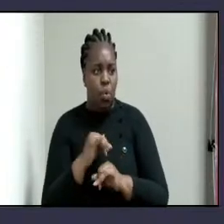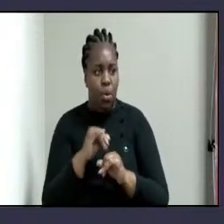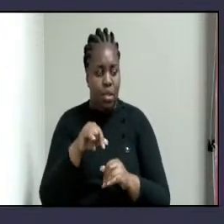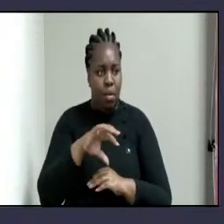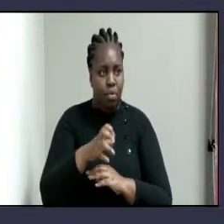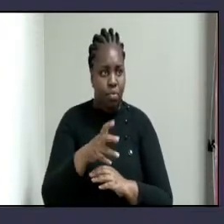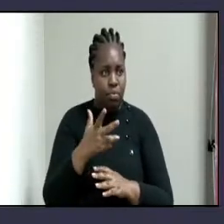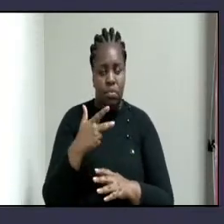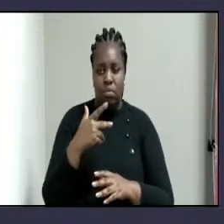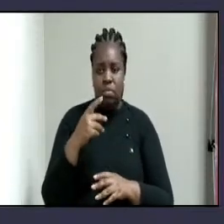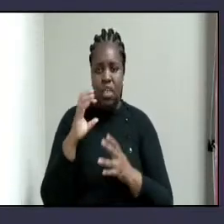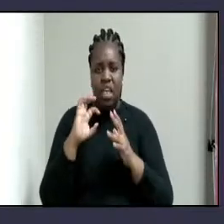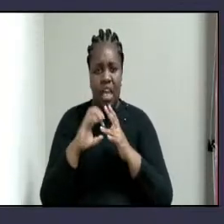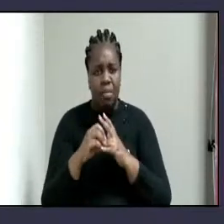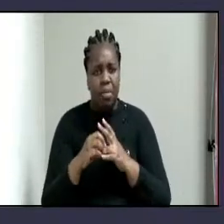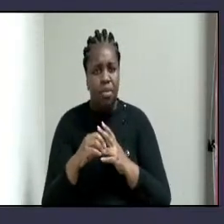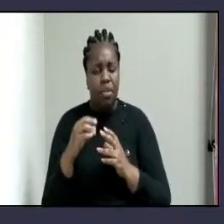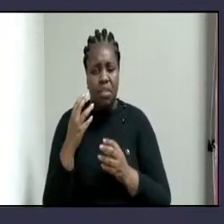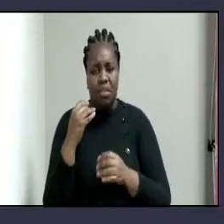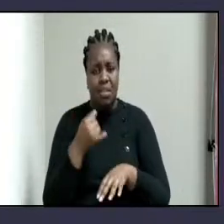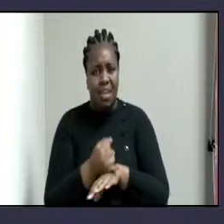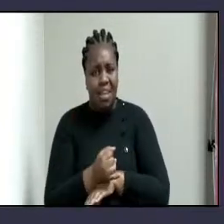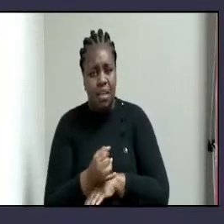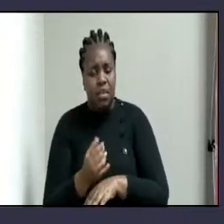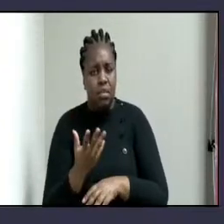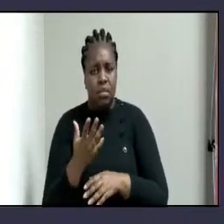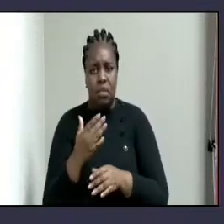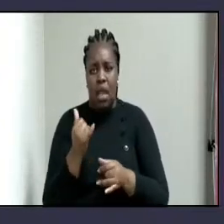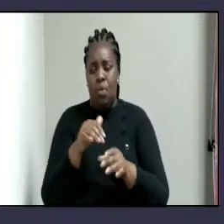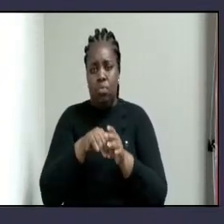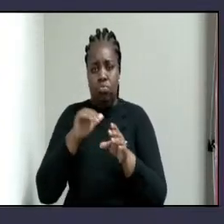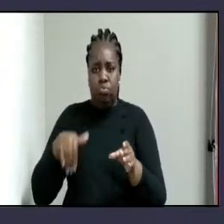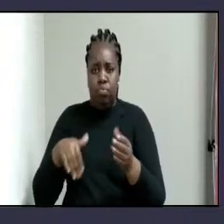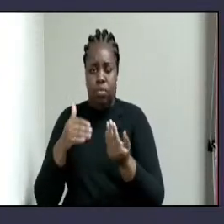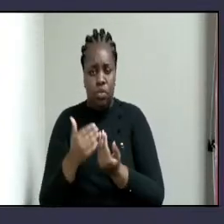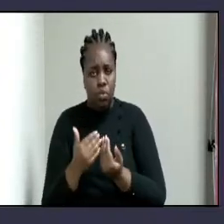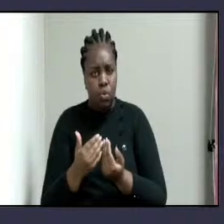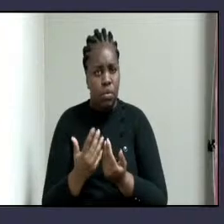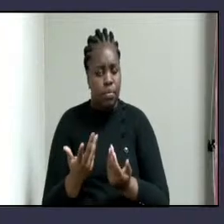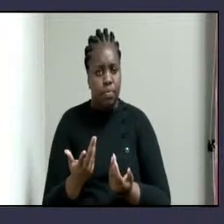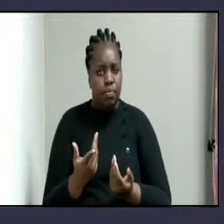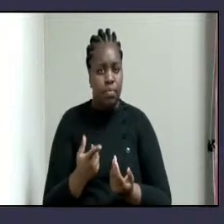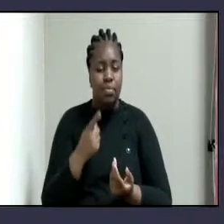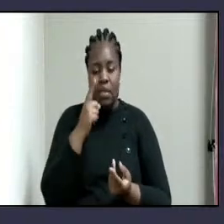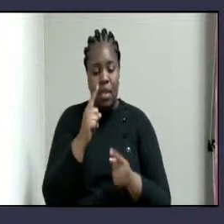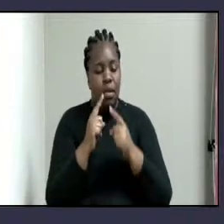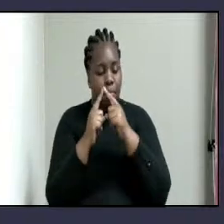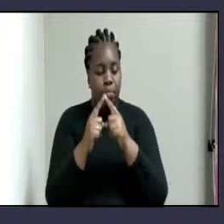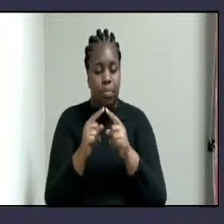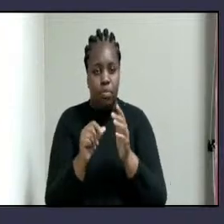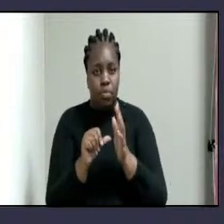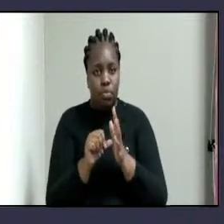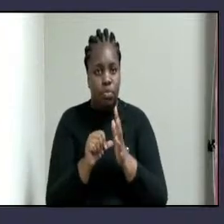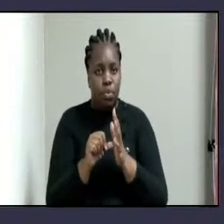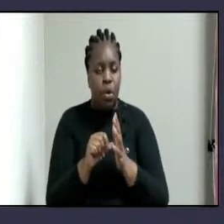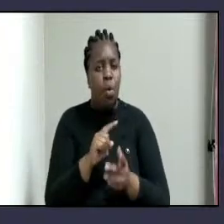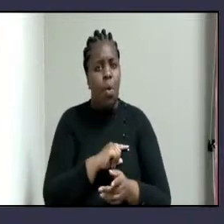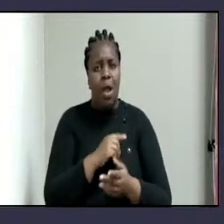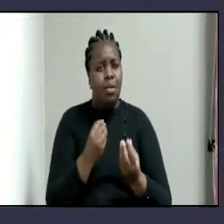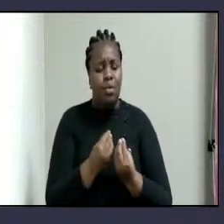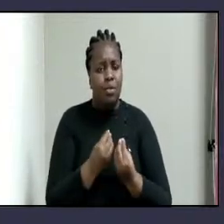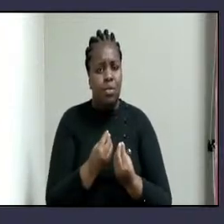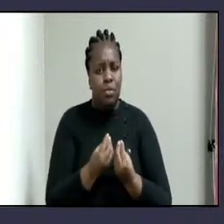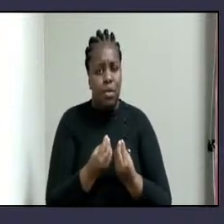province, Twala, etc., where children are taken out of school and all these things. But our key question is, why should we have children